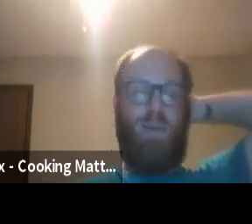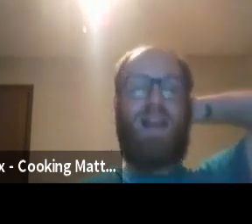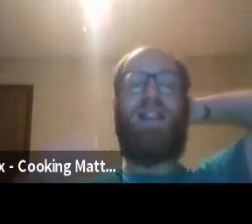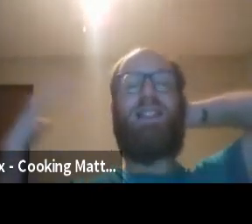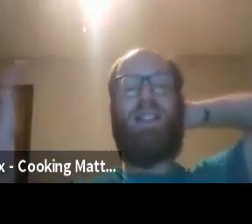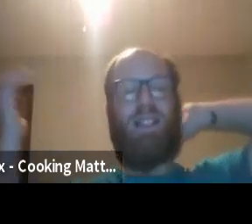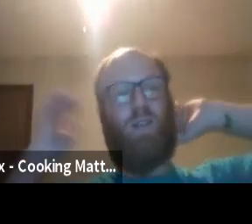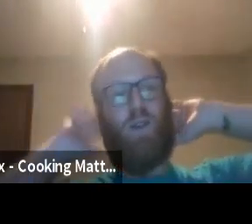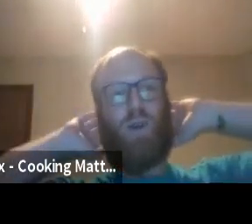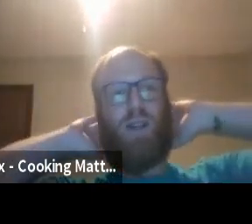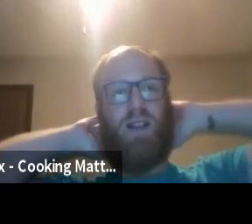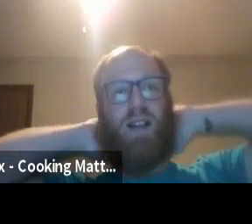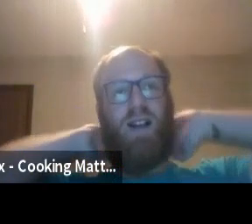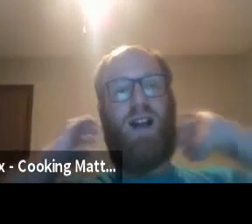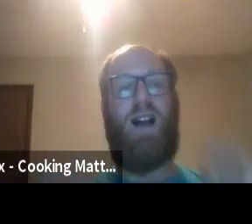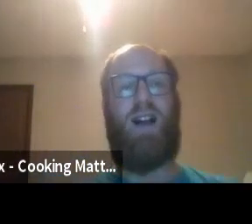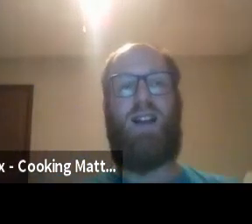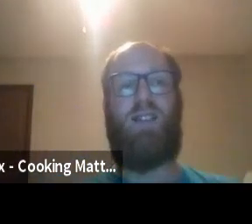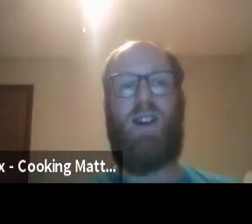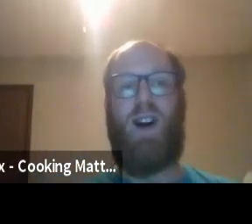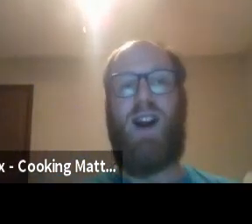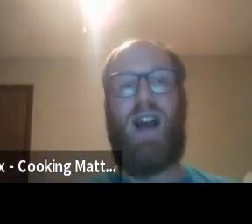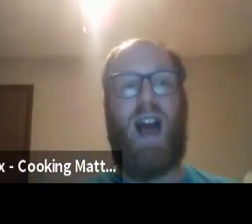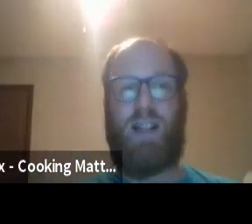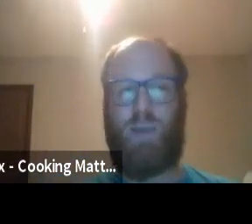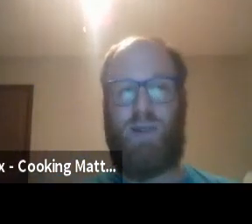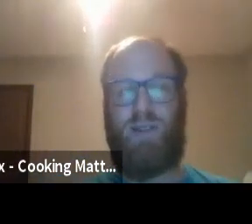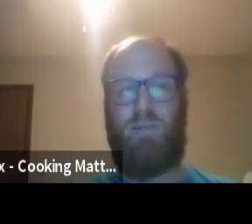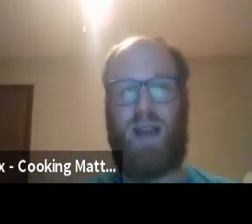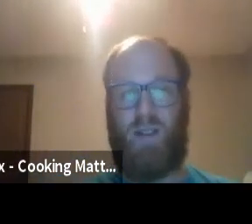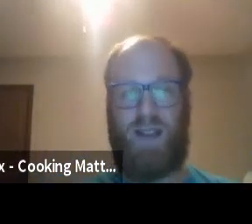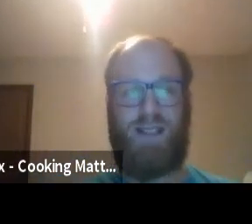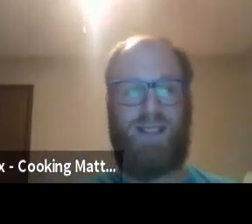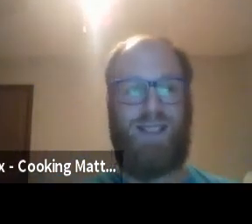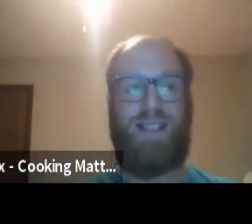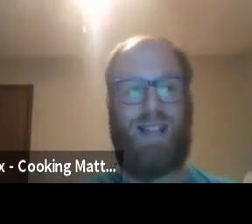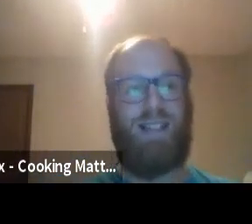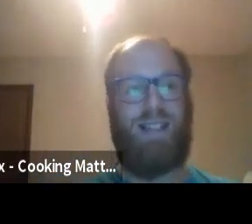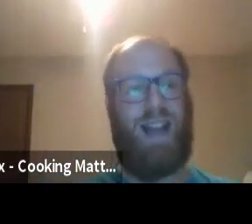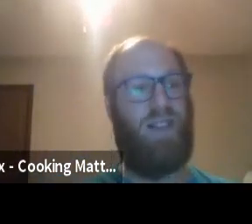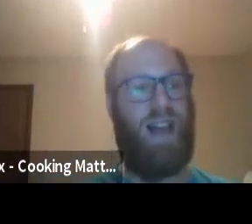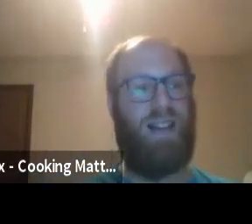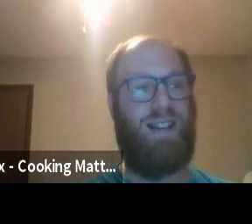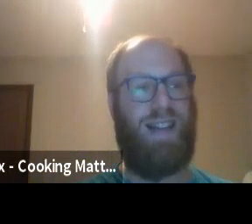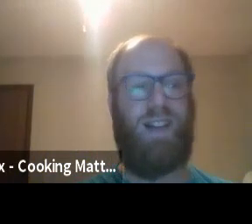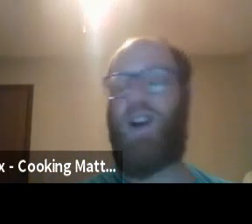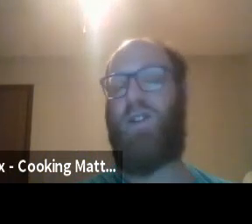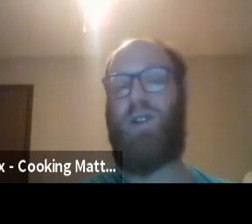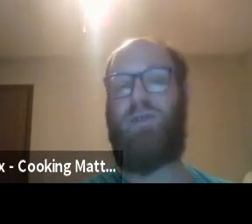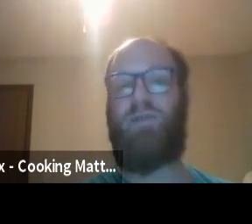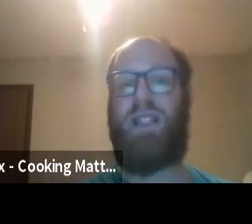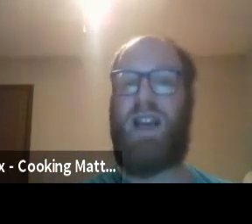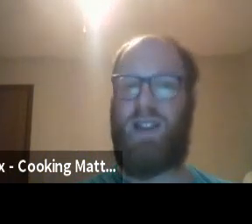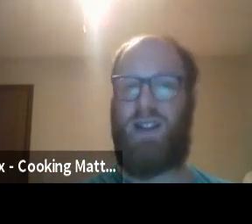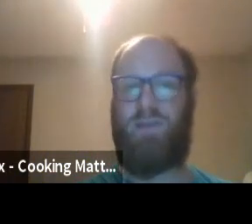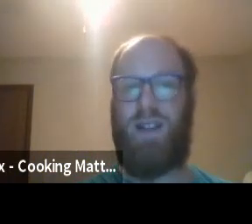okay, we made this delicious food. There are actual benefits to sitting down and eating our